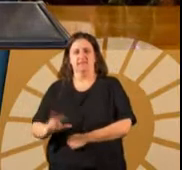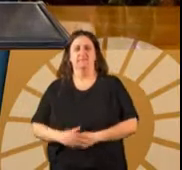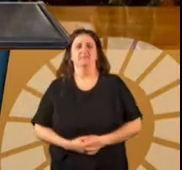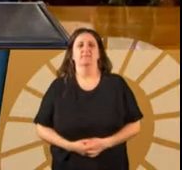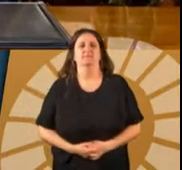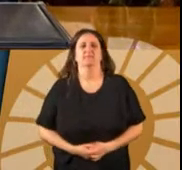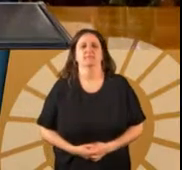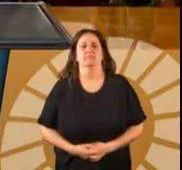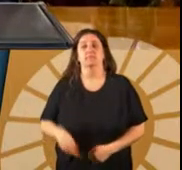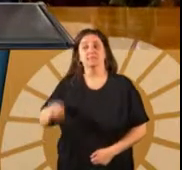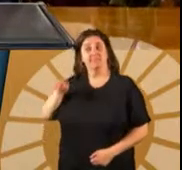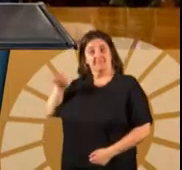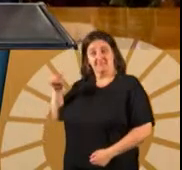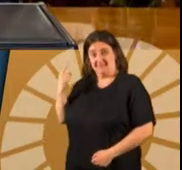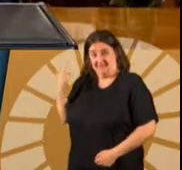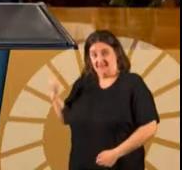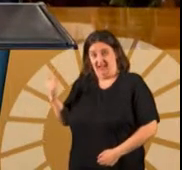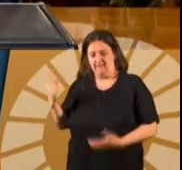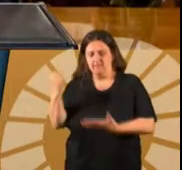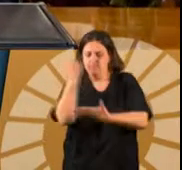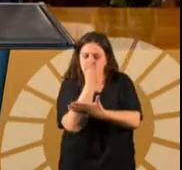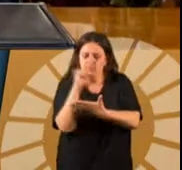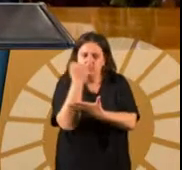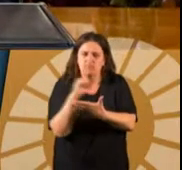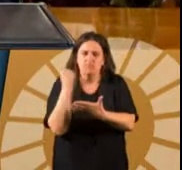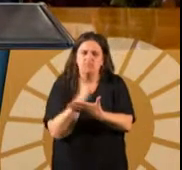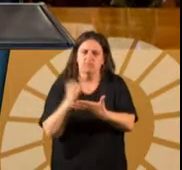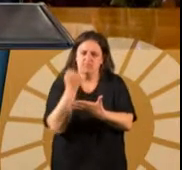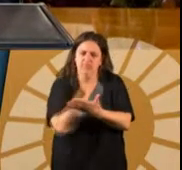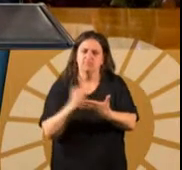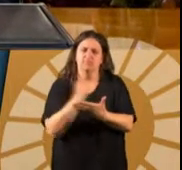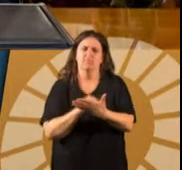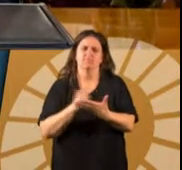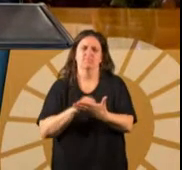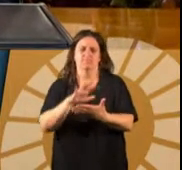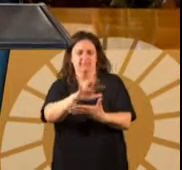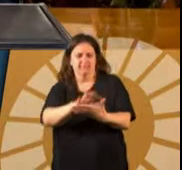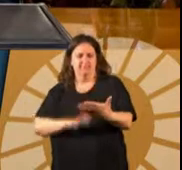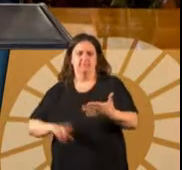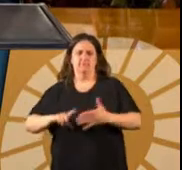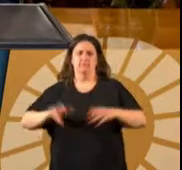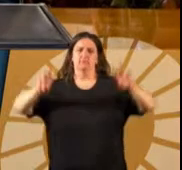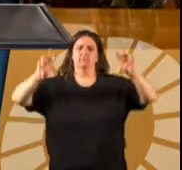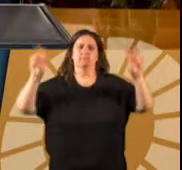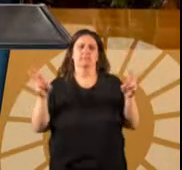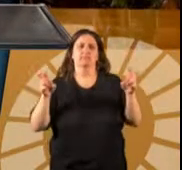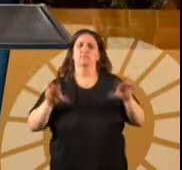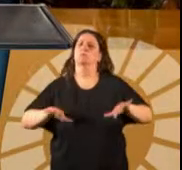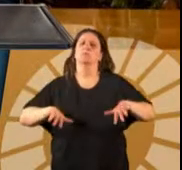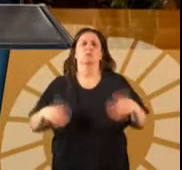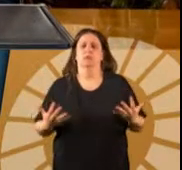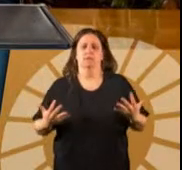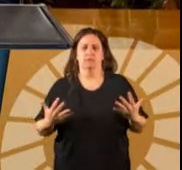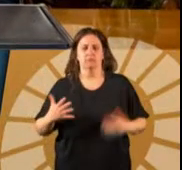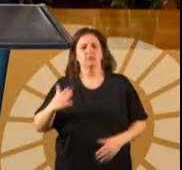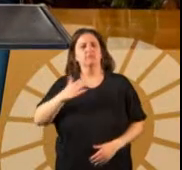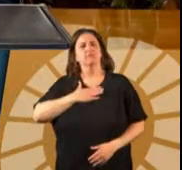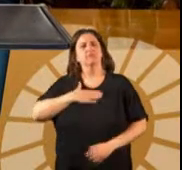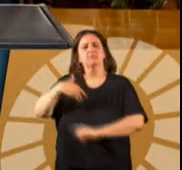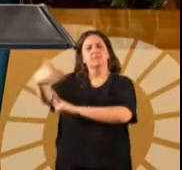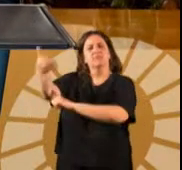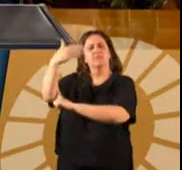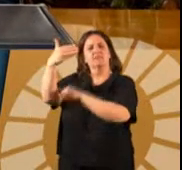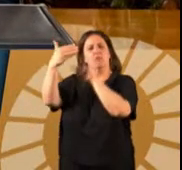pronounced a document which is called The Sentiments of a Nation. And in this particular document, entre